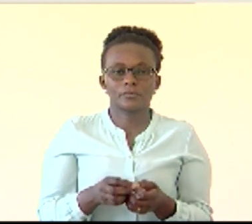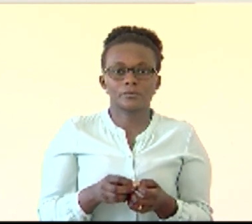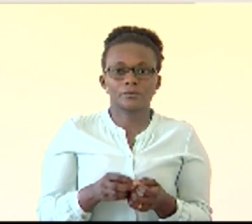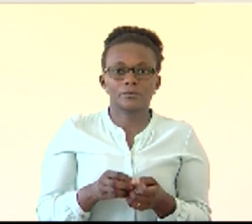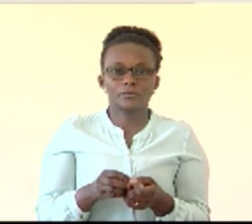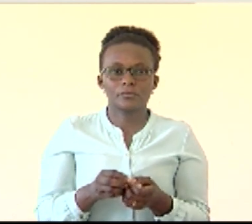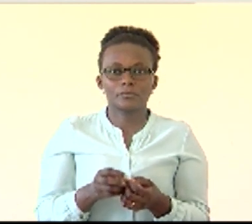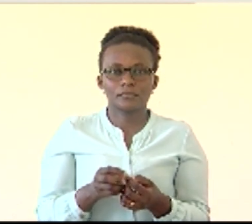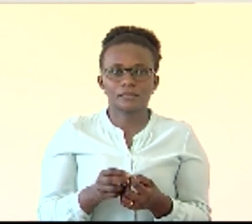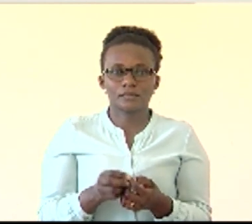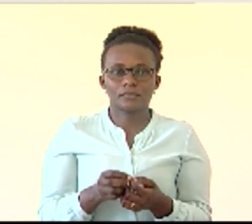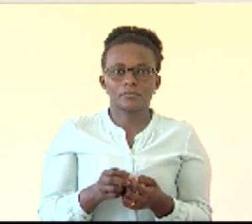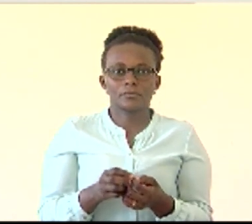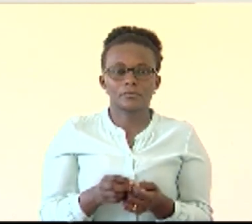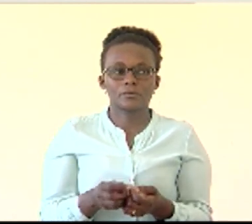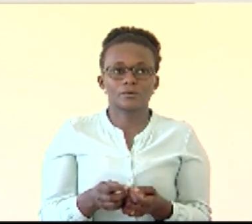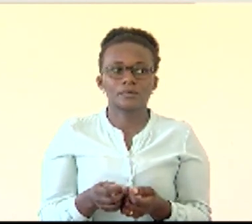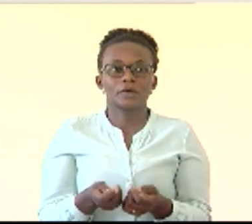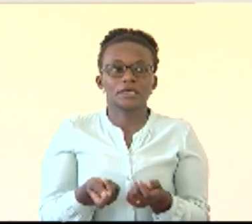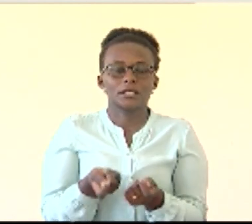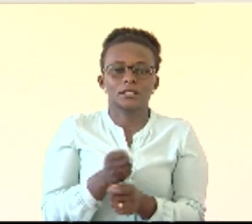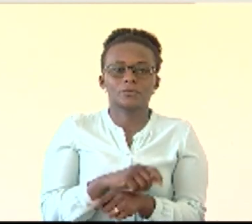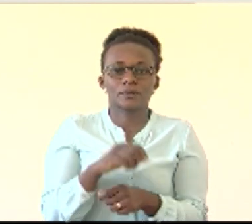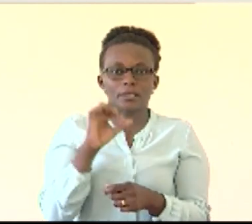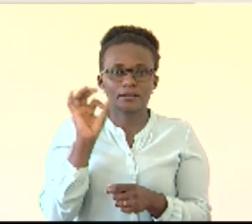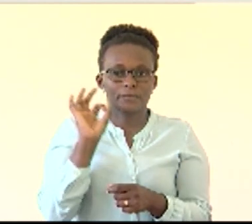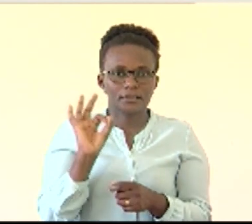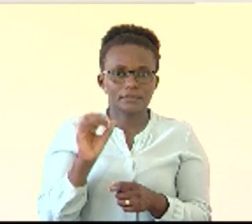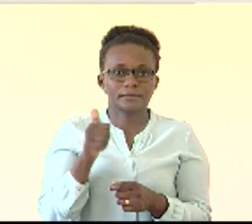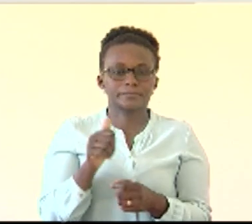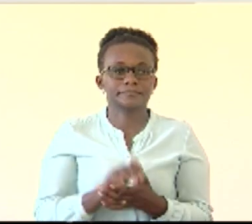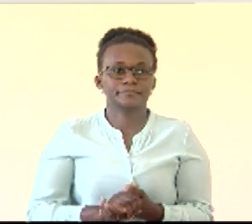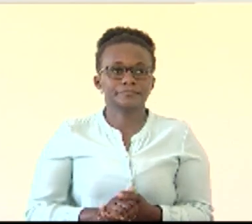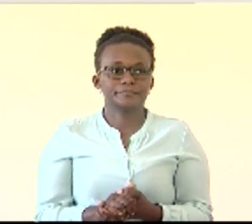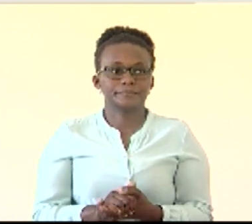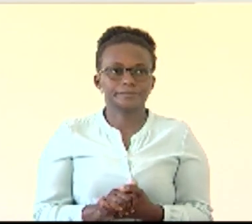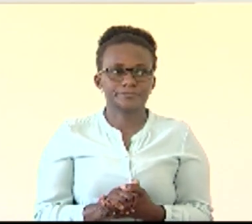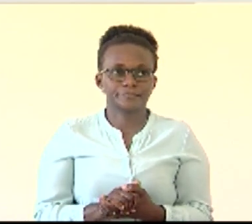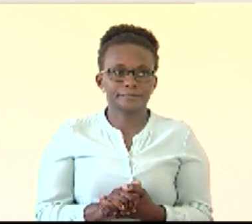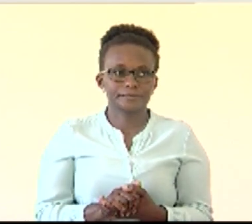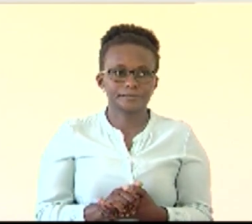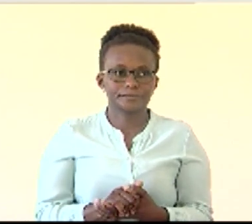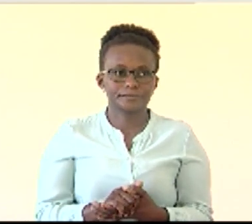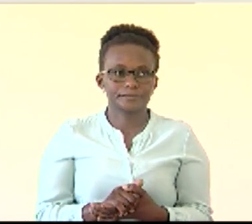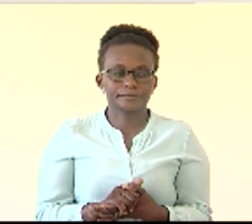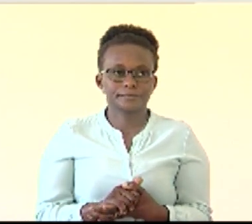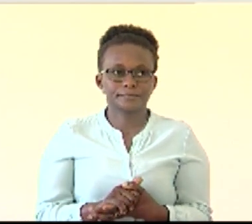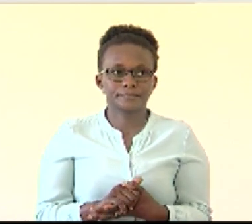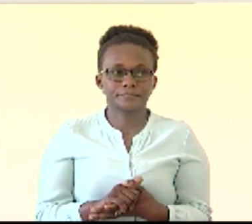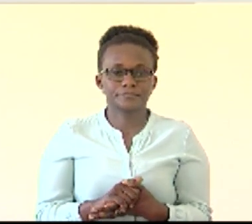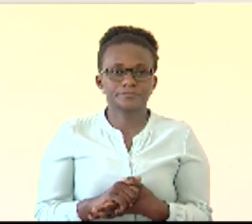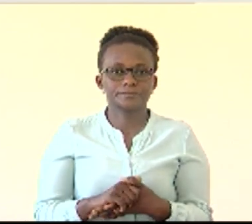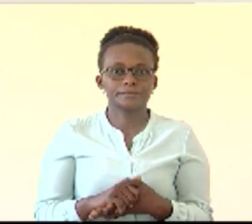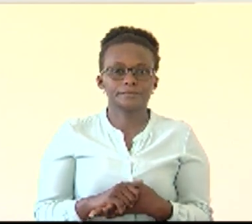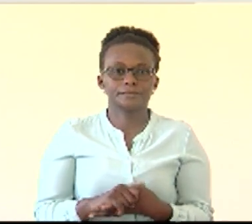what we have just finished, or what we finished in the previous lesson about the electroplating. I hope you still remember what the